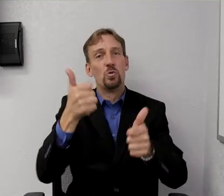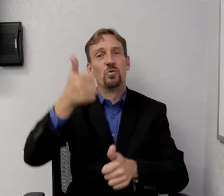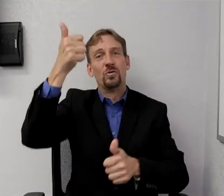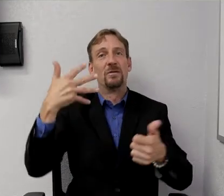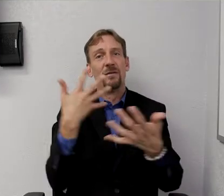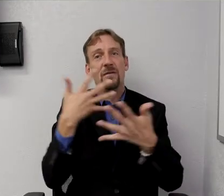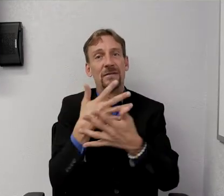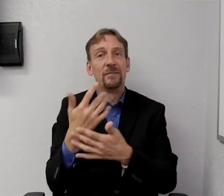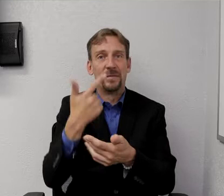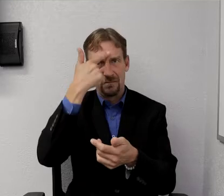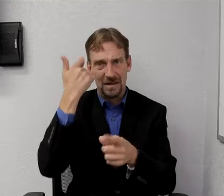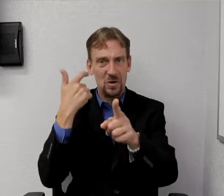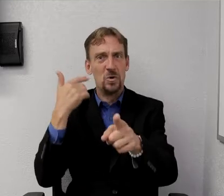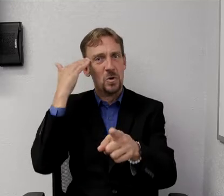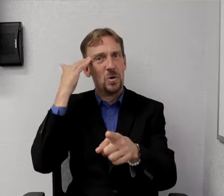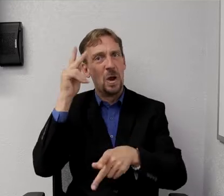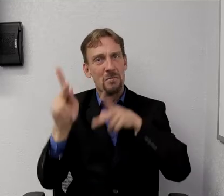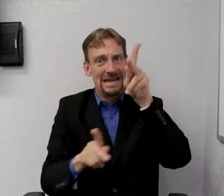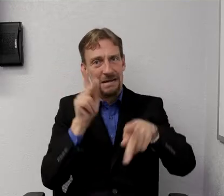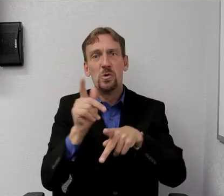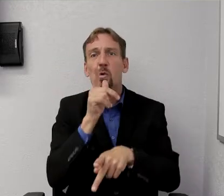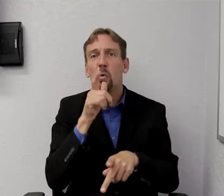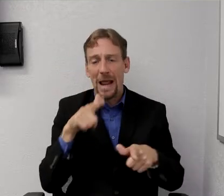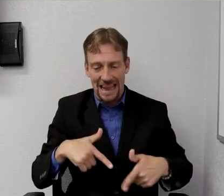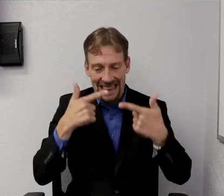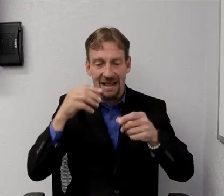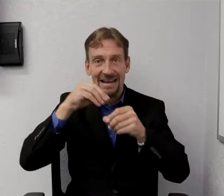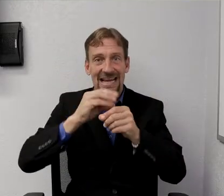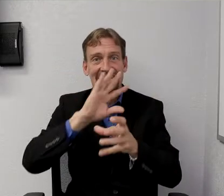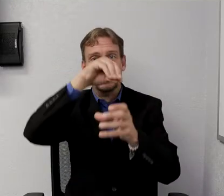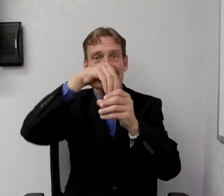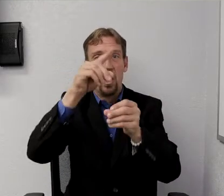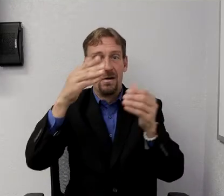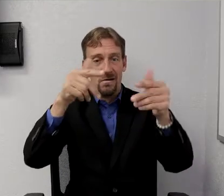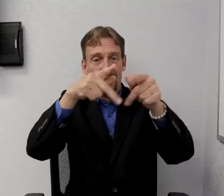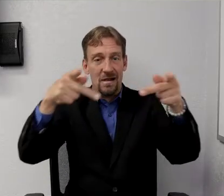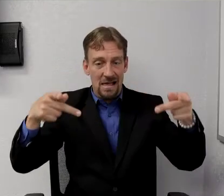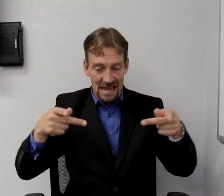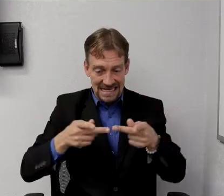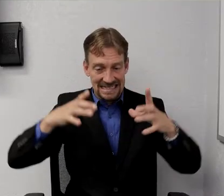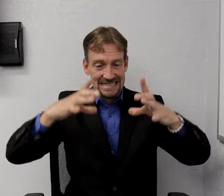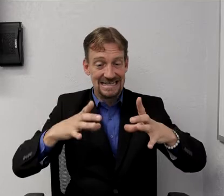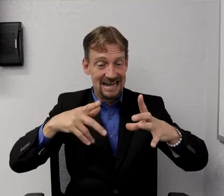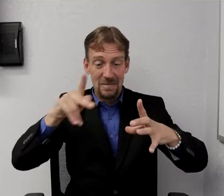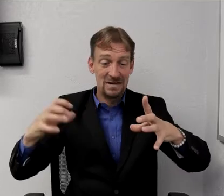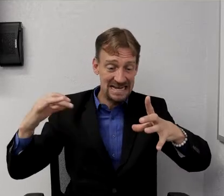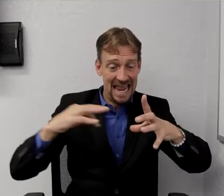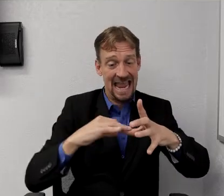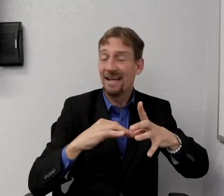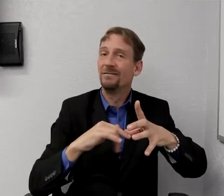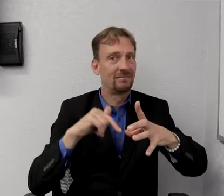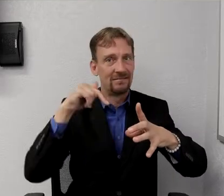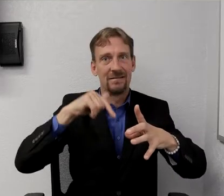have people living, so many people living in kind of a confined area, and particularly that this tends to be